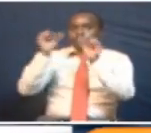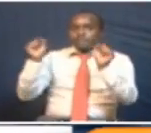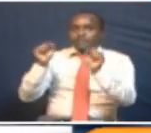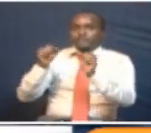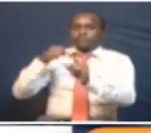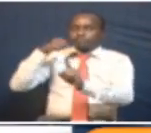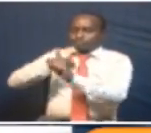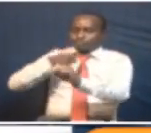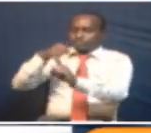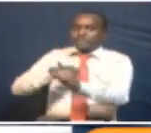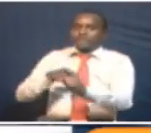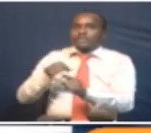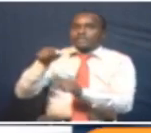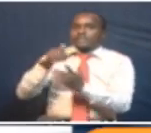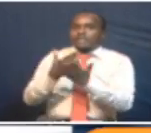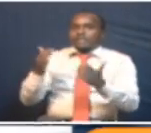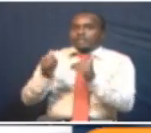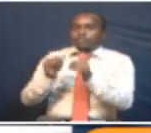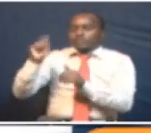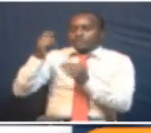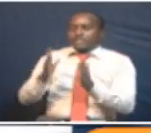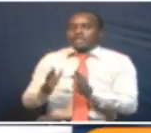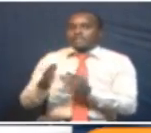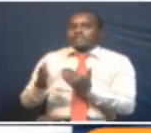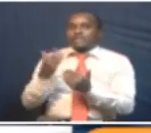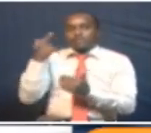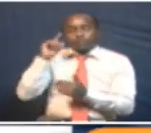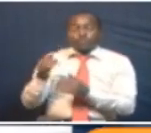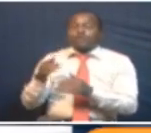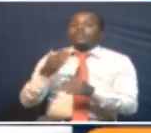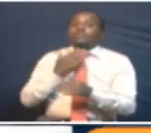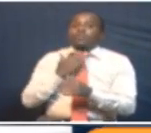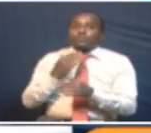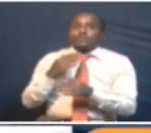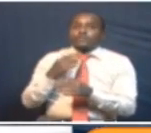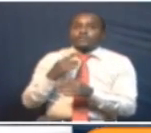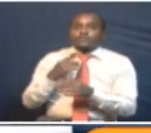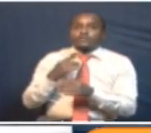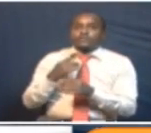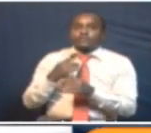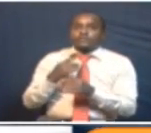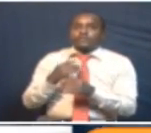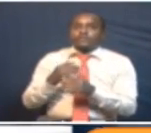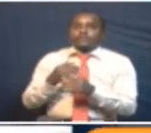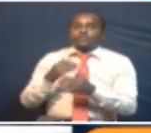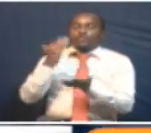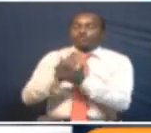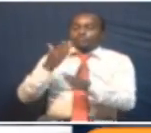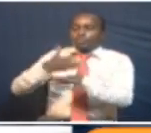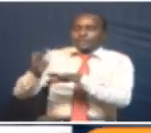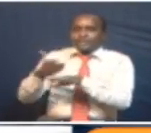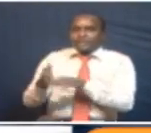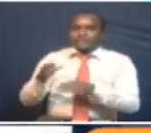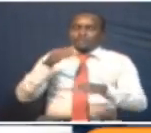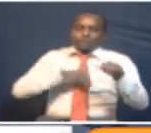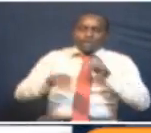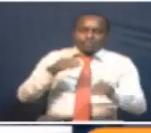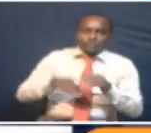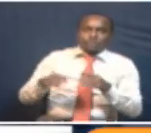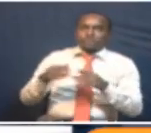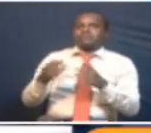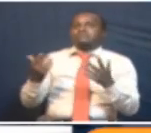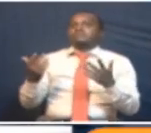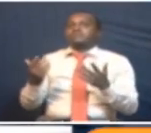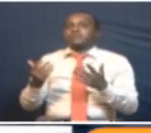on. These are the things that Kenyans care for. Kenyans care that we stem wastage and pilferage, corruption, impunity. So these